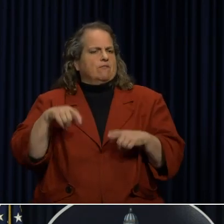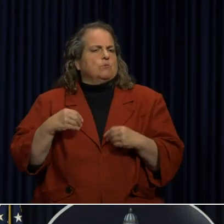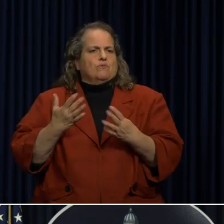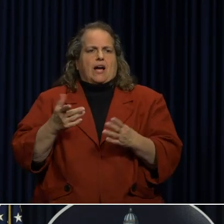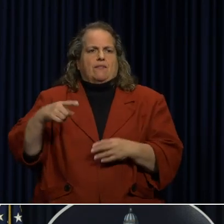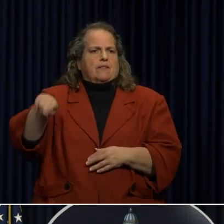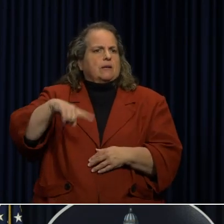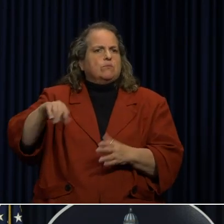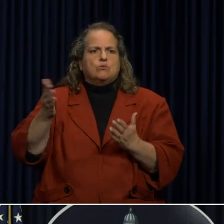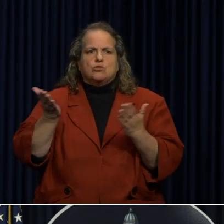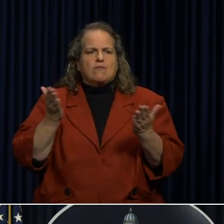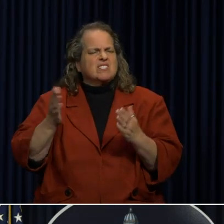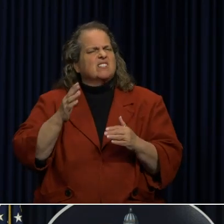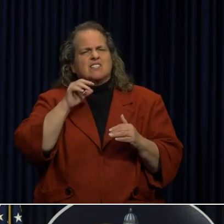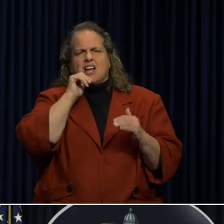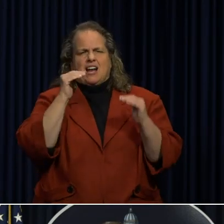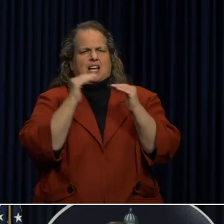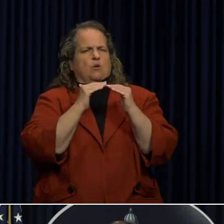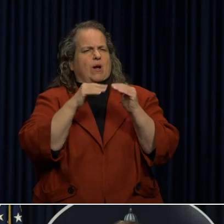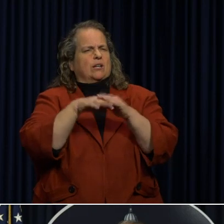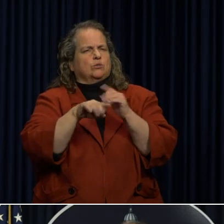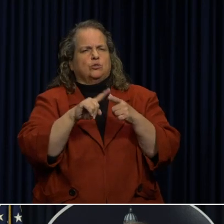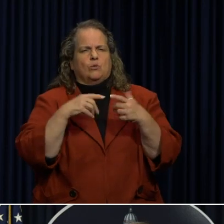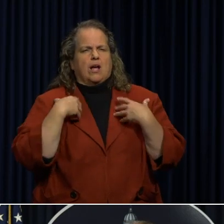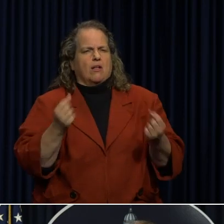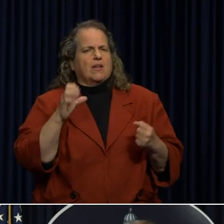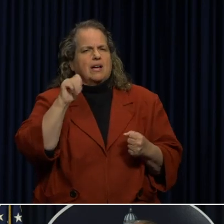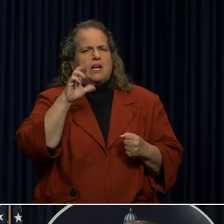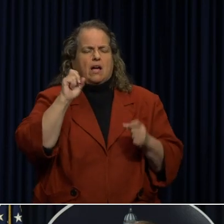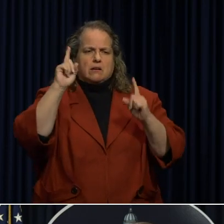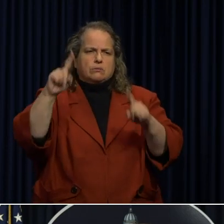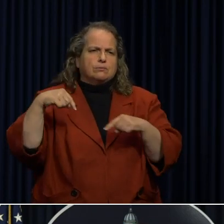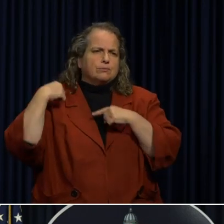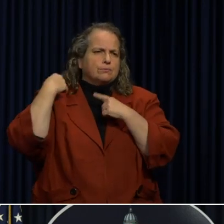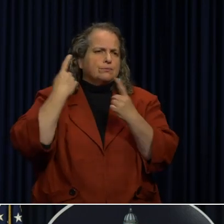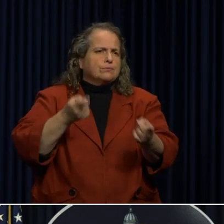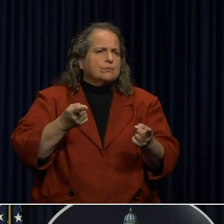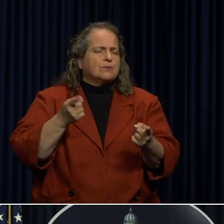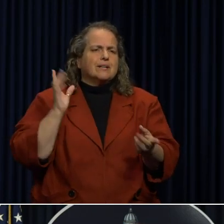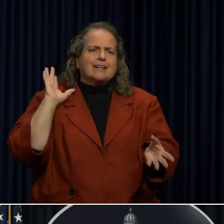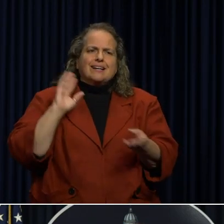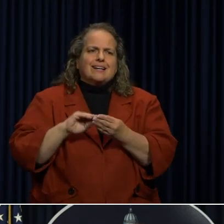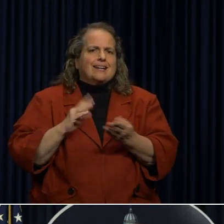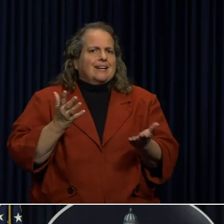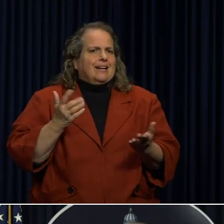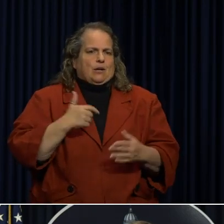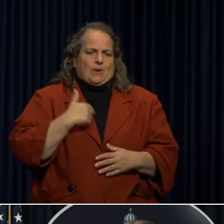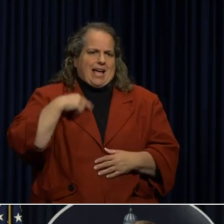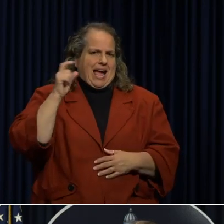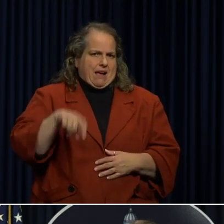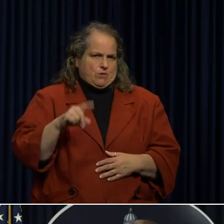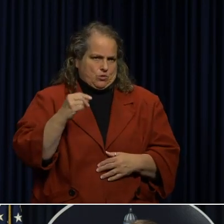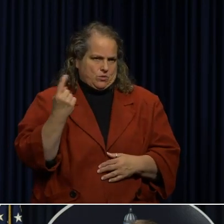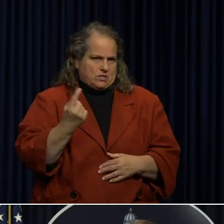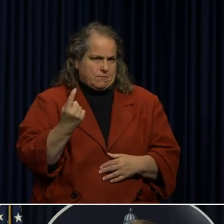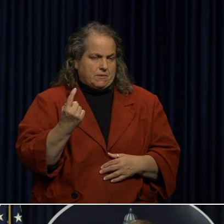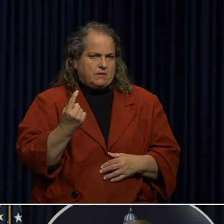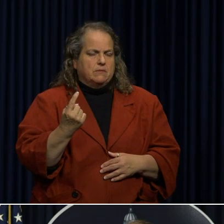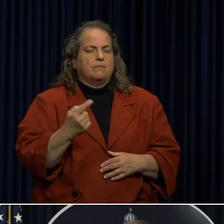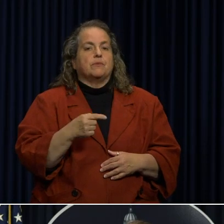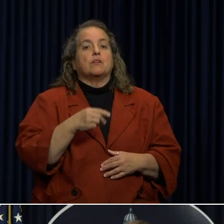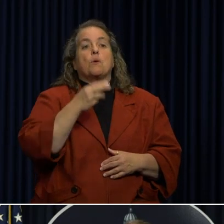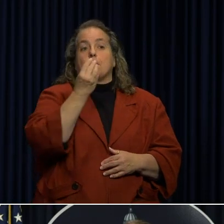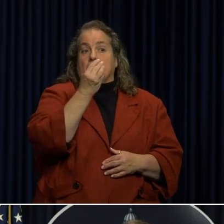long that unequal access to health care has been going on, we're trying to do something during this pandemic. So that's Monday through